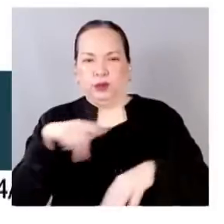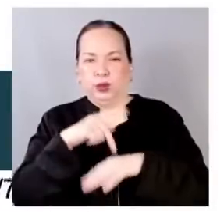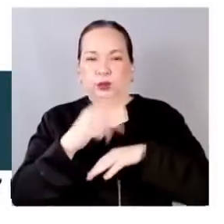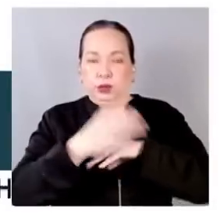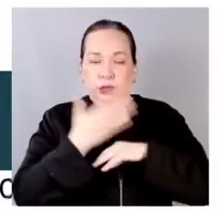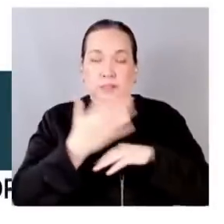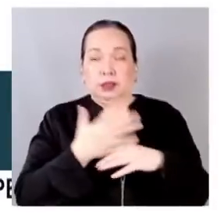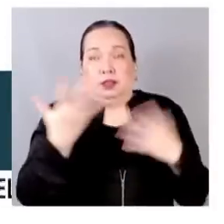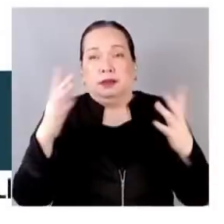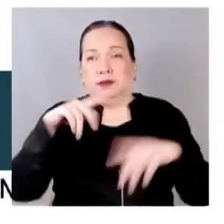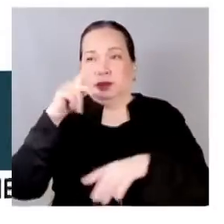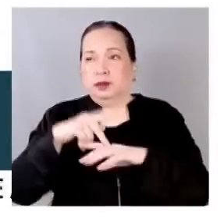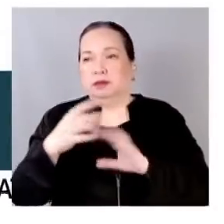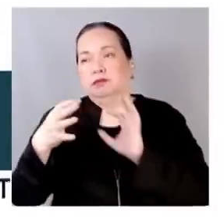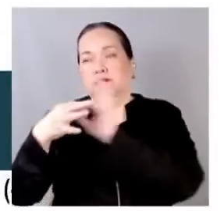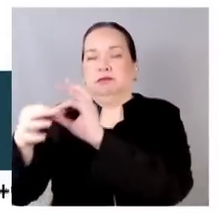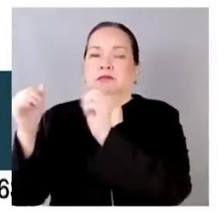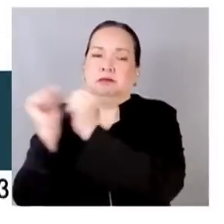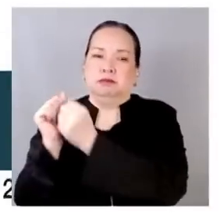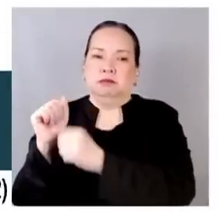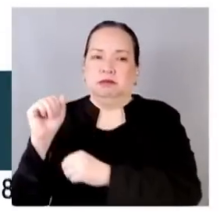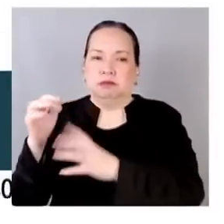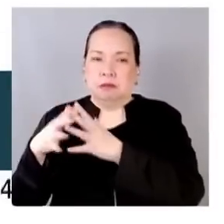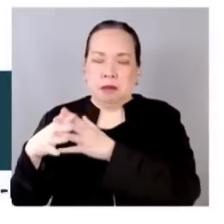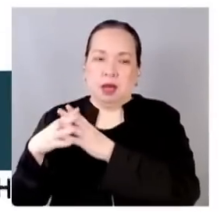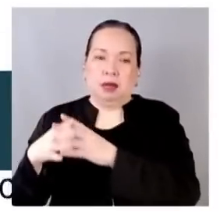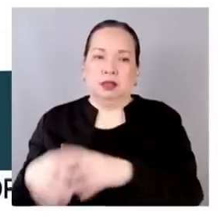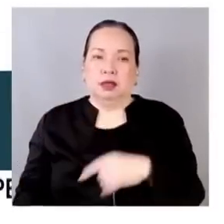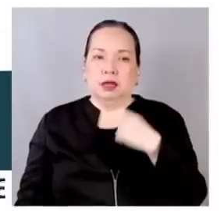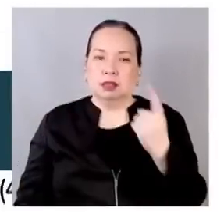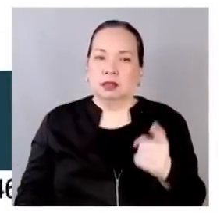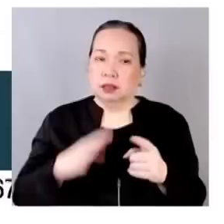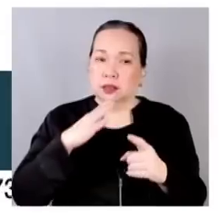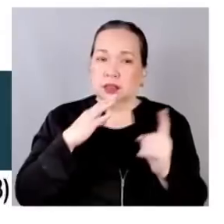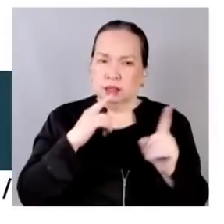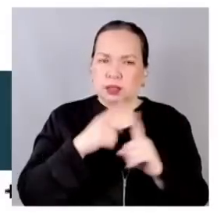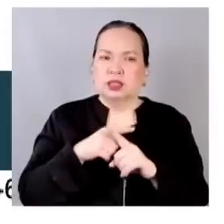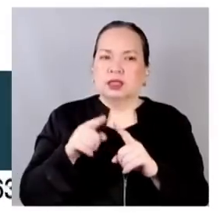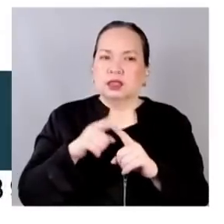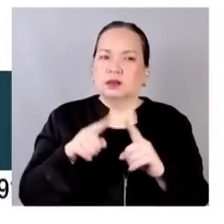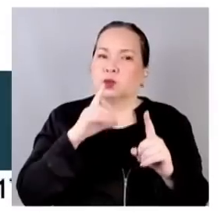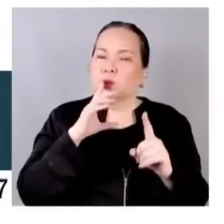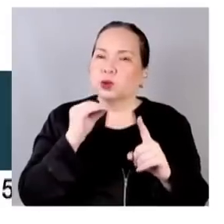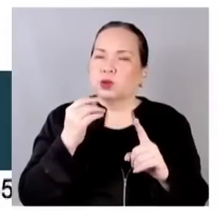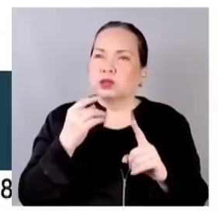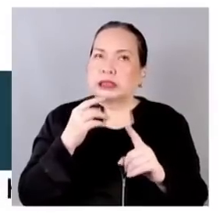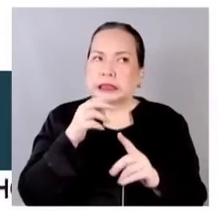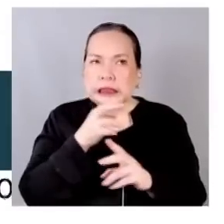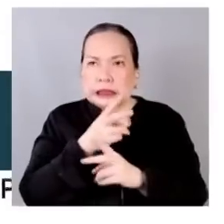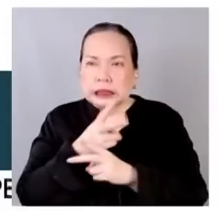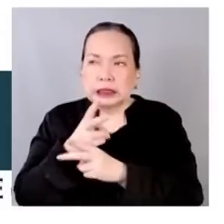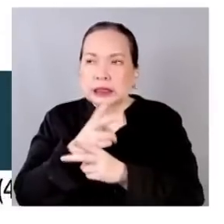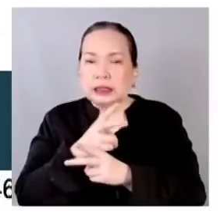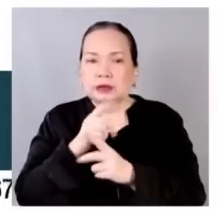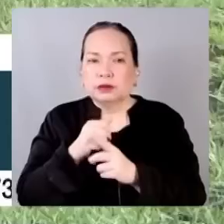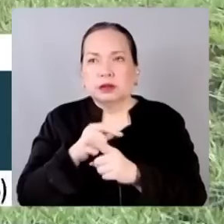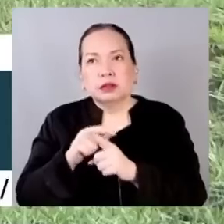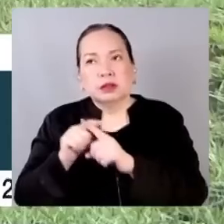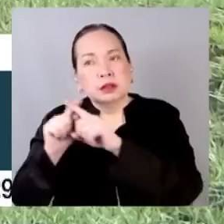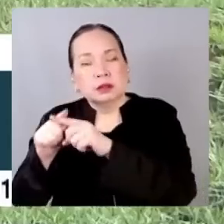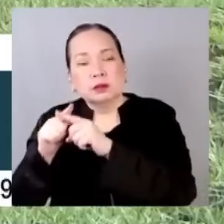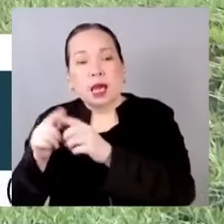We really have to walk that fine line between leaning for our military and defense towards the United States of